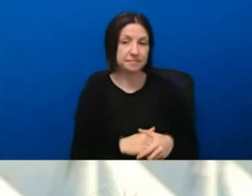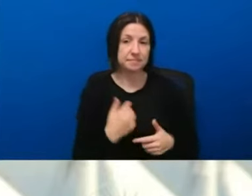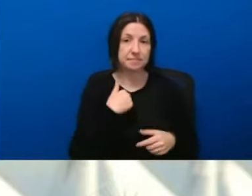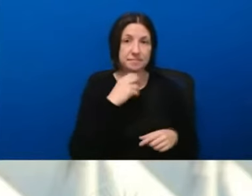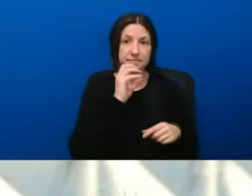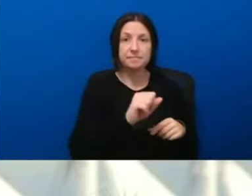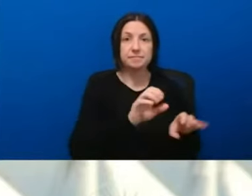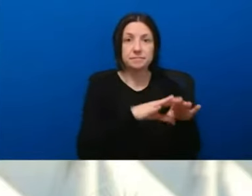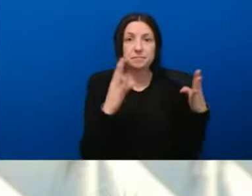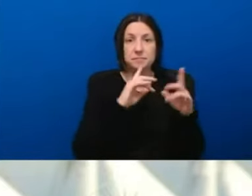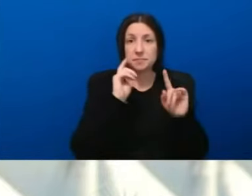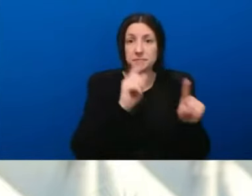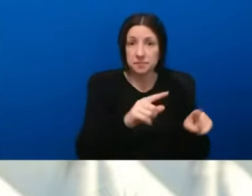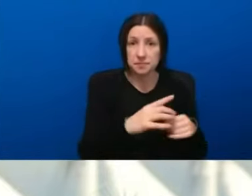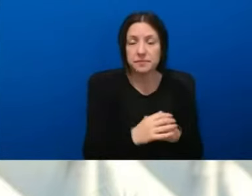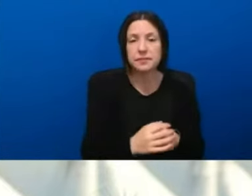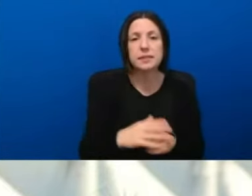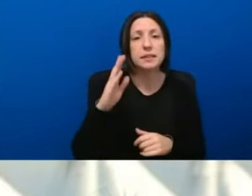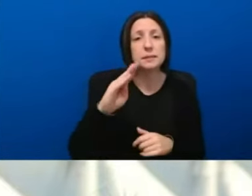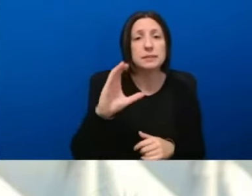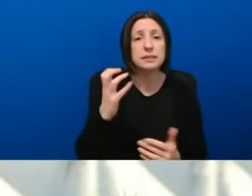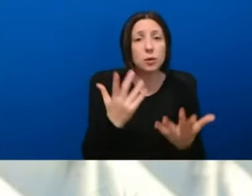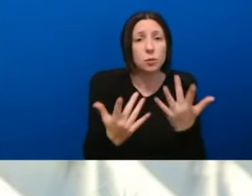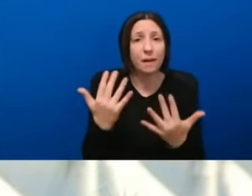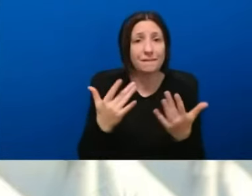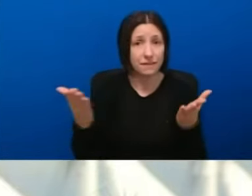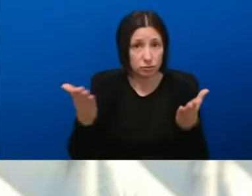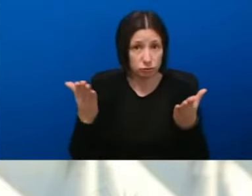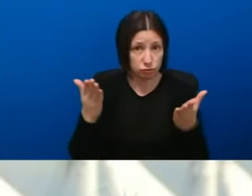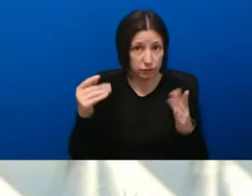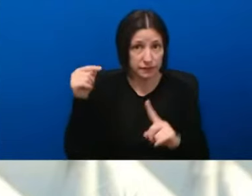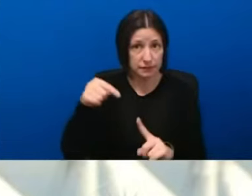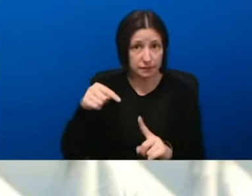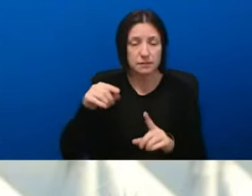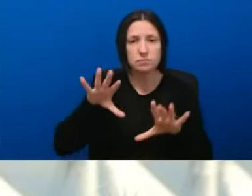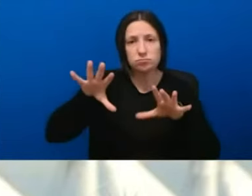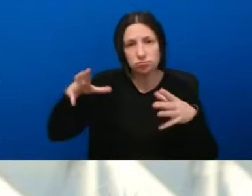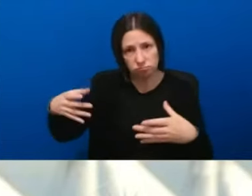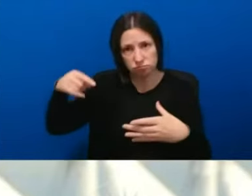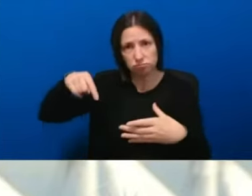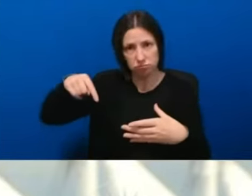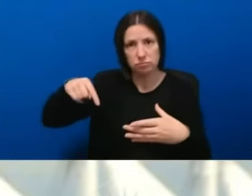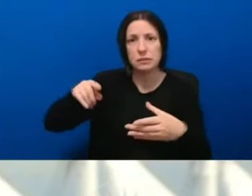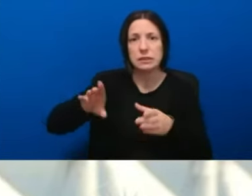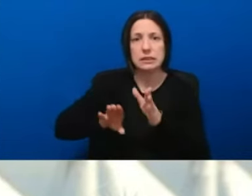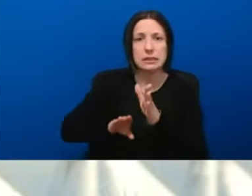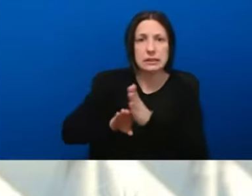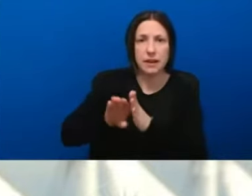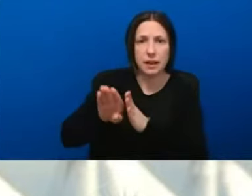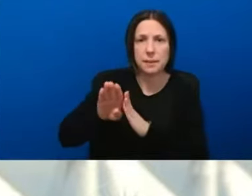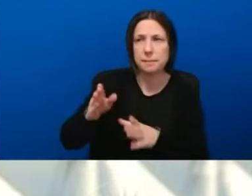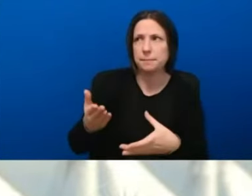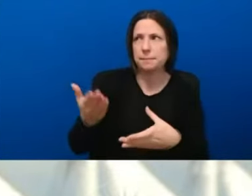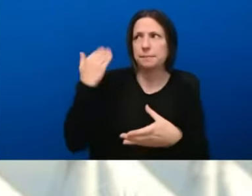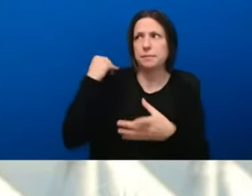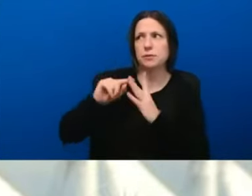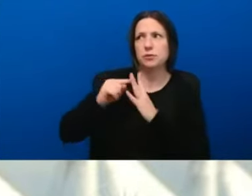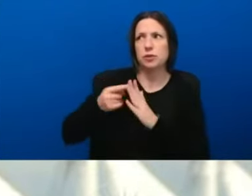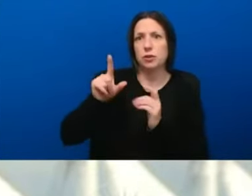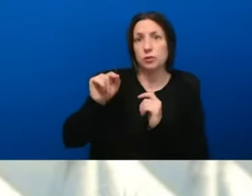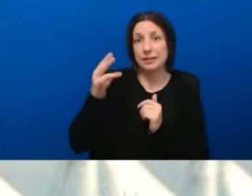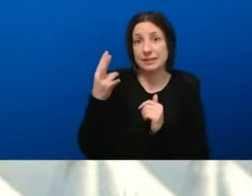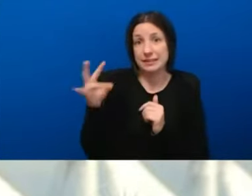on an answer there. One of the things that BC Wildfire Service has developed over the recent fire seasons,